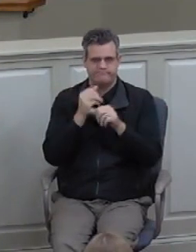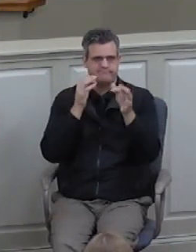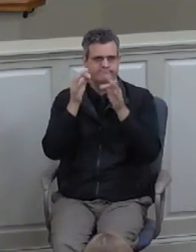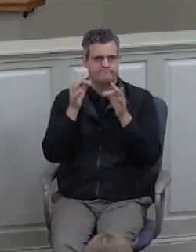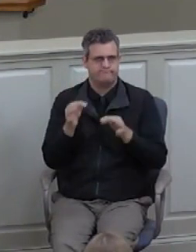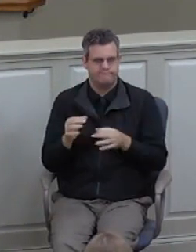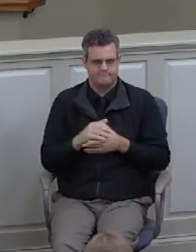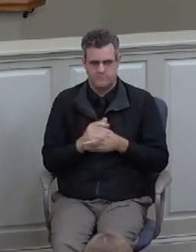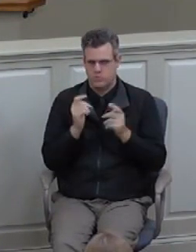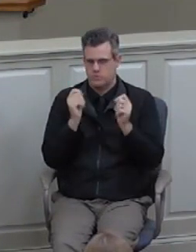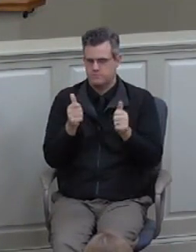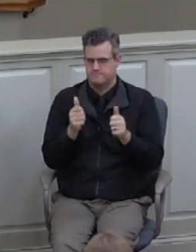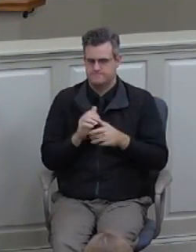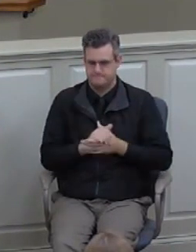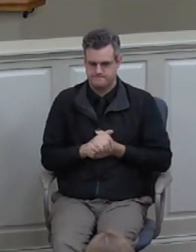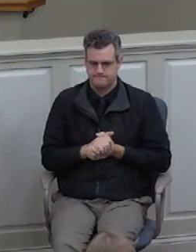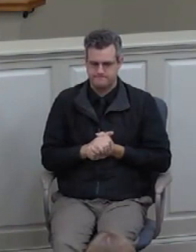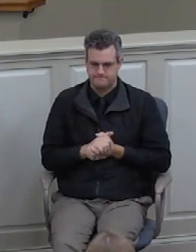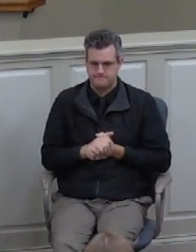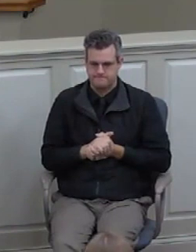well.